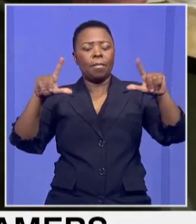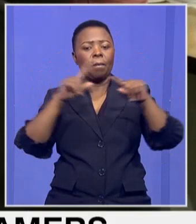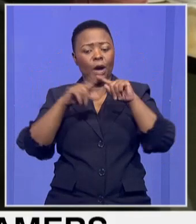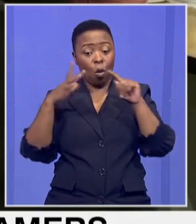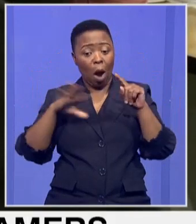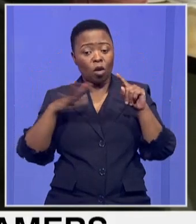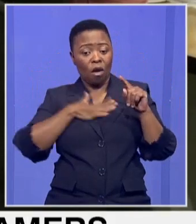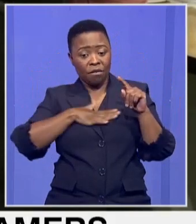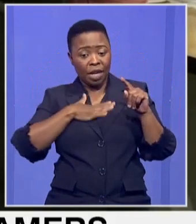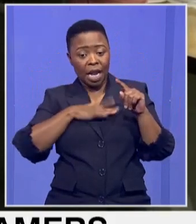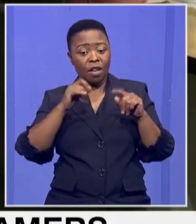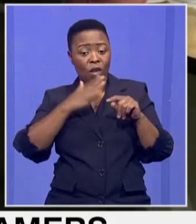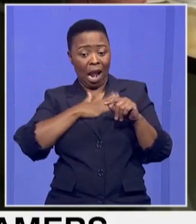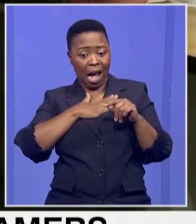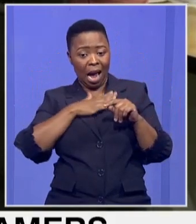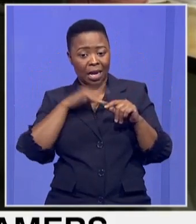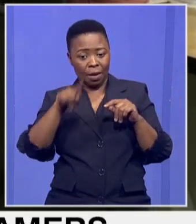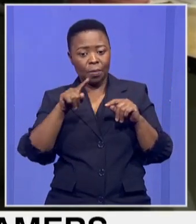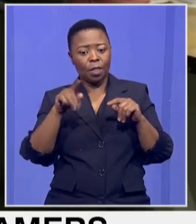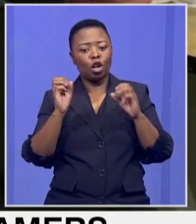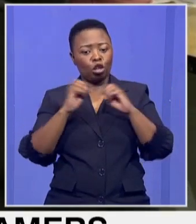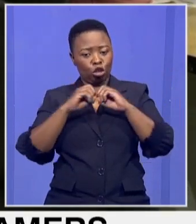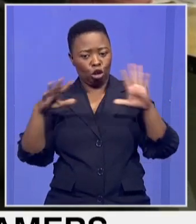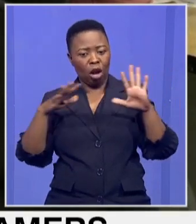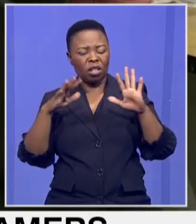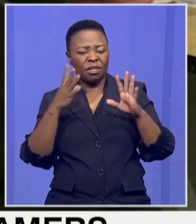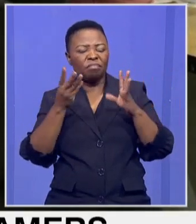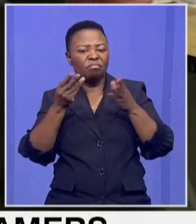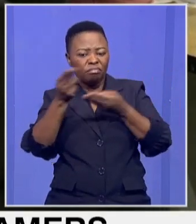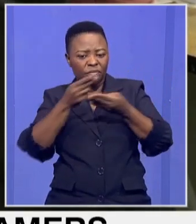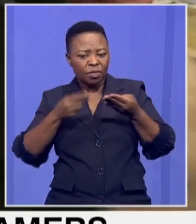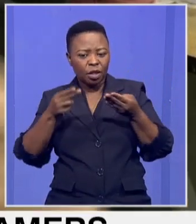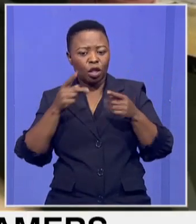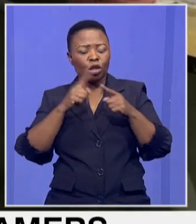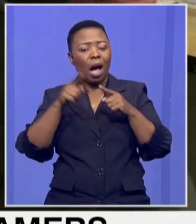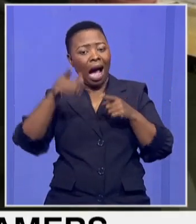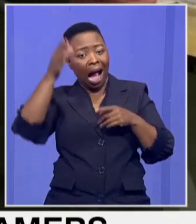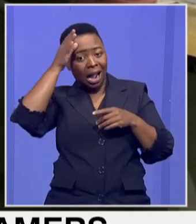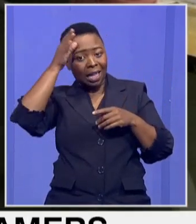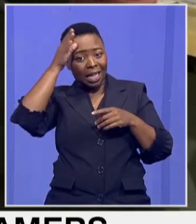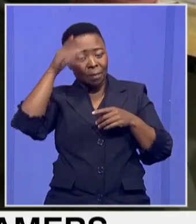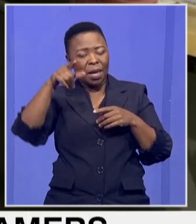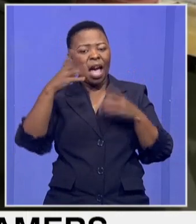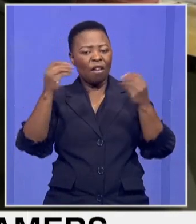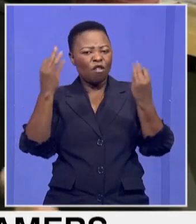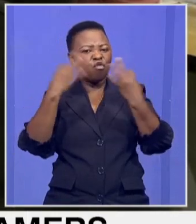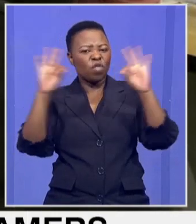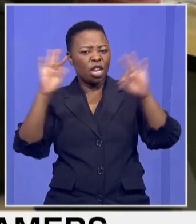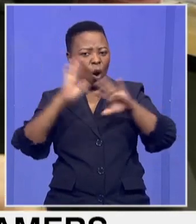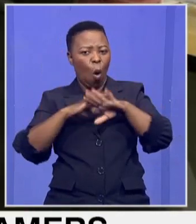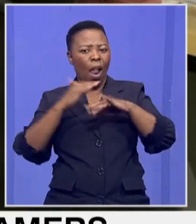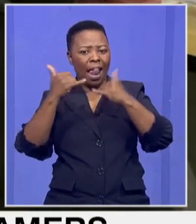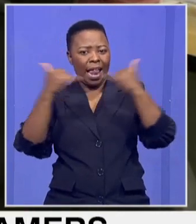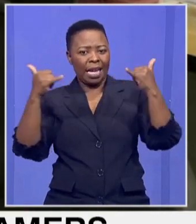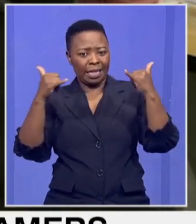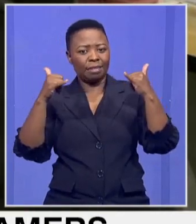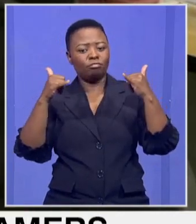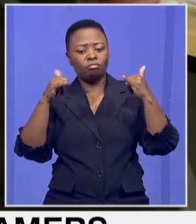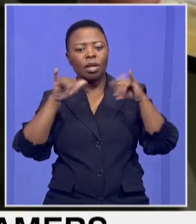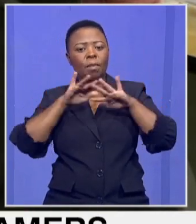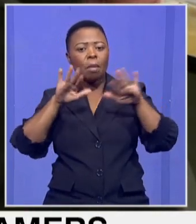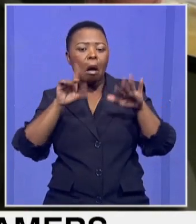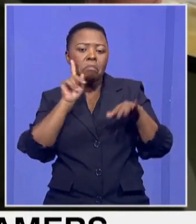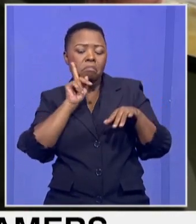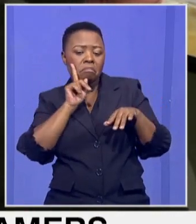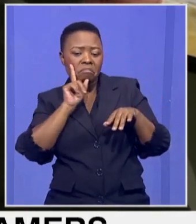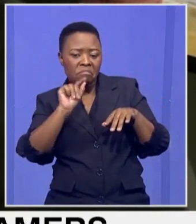if you like that, then the next thing is to start to find courses. Now, Triggerfish Academy, they have a lot of free online courses for people to start trying on it. And